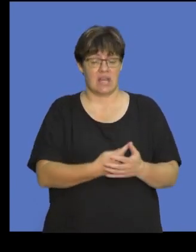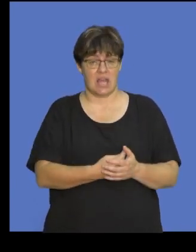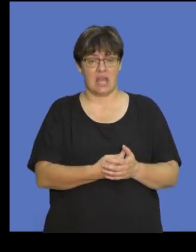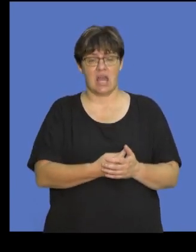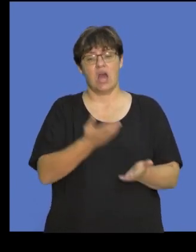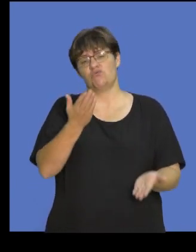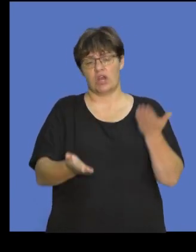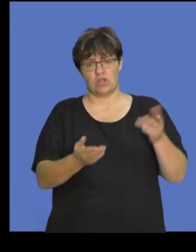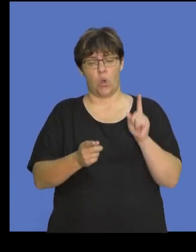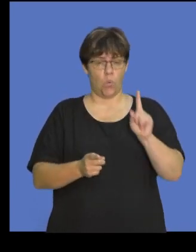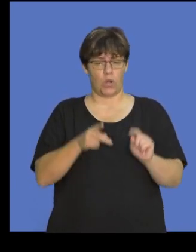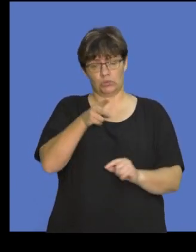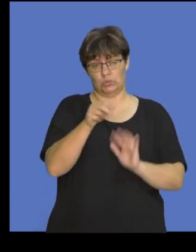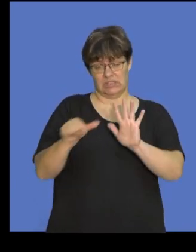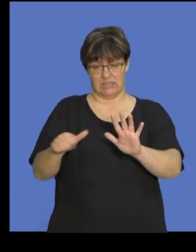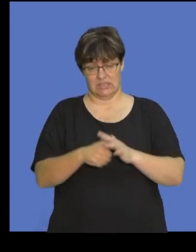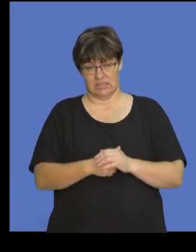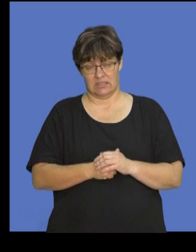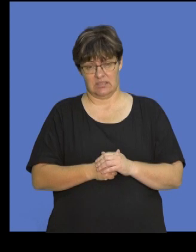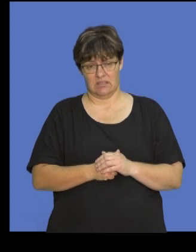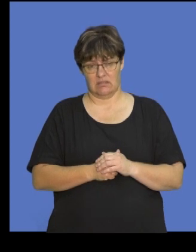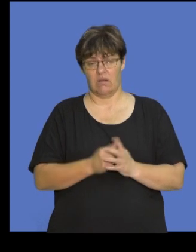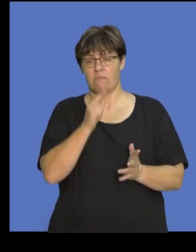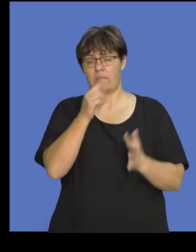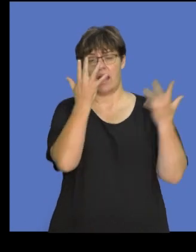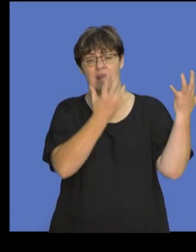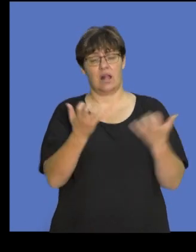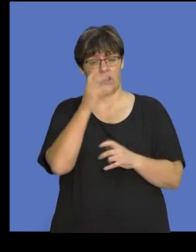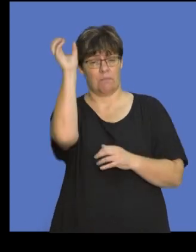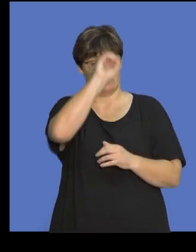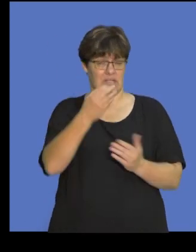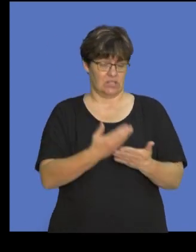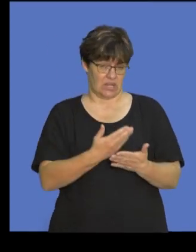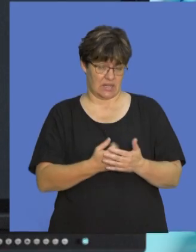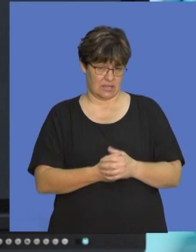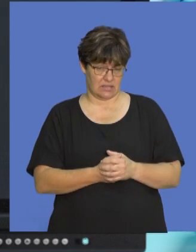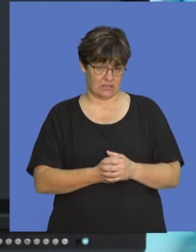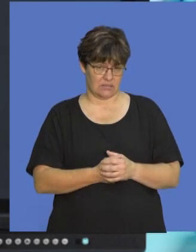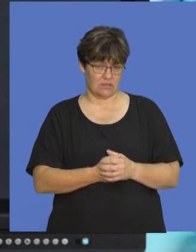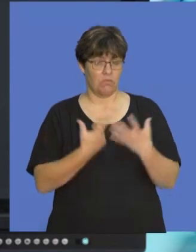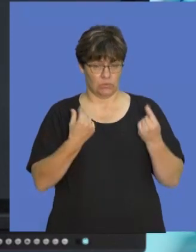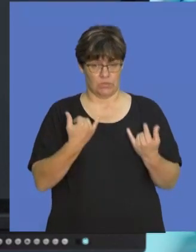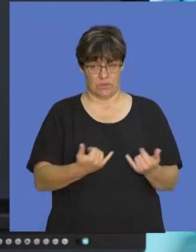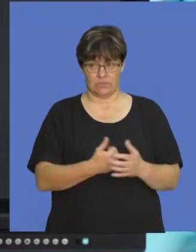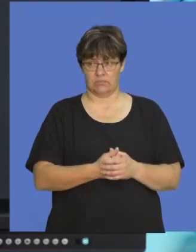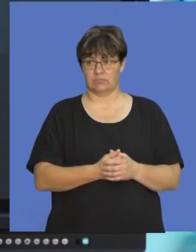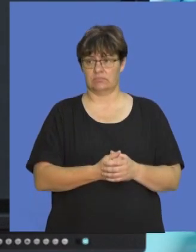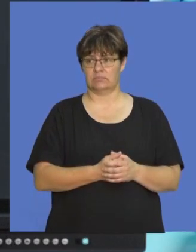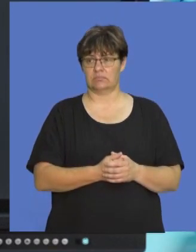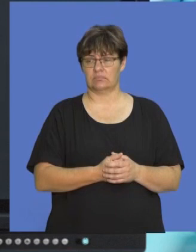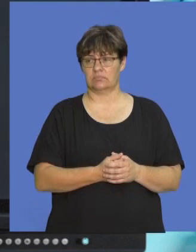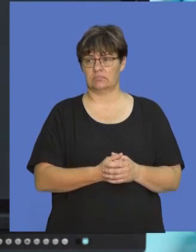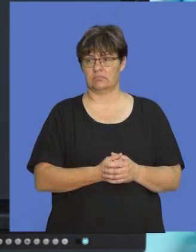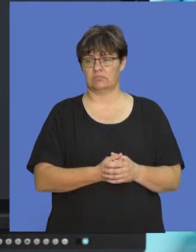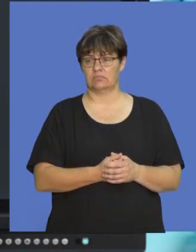say it's a ratio of 1 to 6. We could also calculate the percentage, and that's what I'm going to do here. I'm